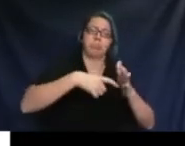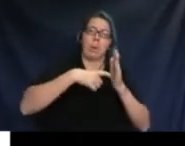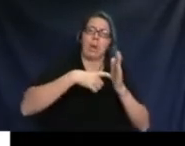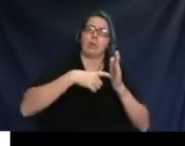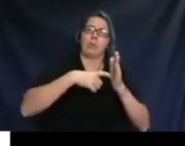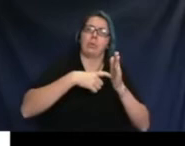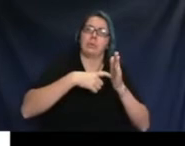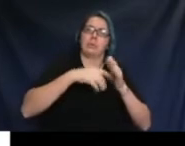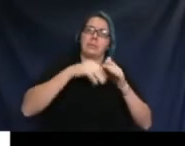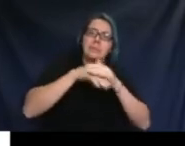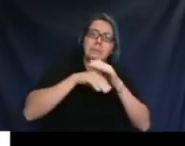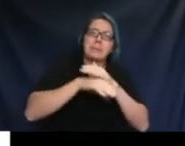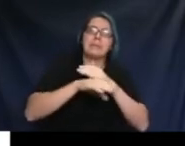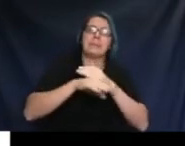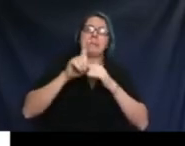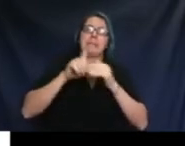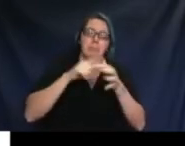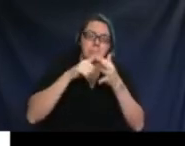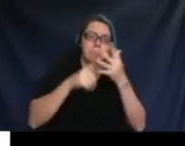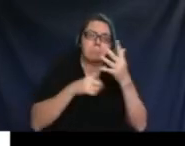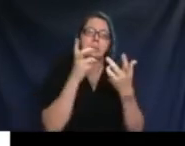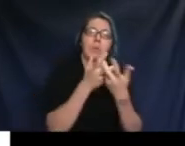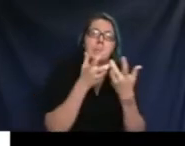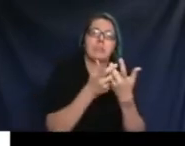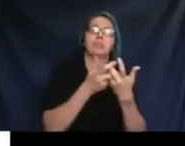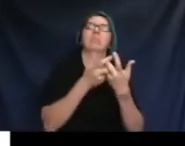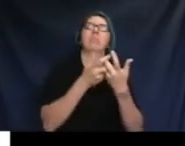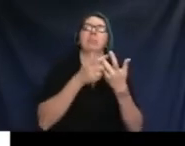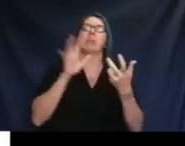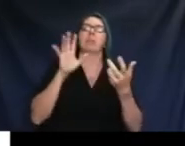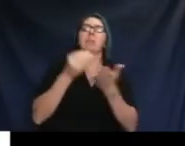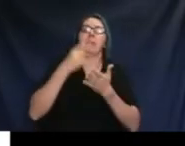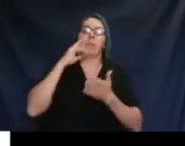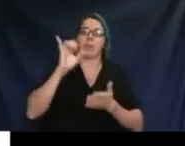hope that's clear. Can we have the next slide?